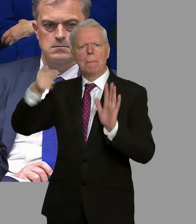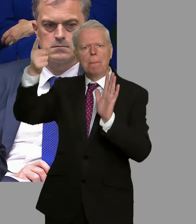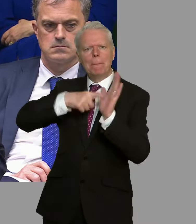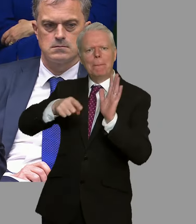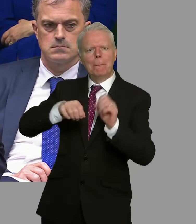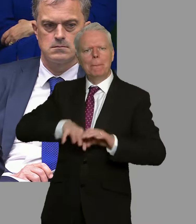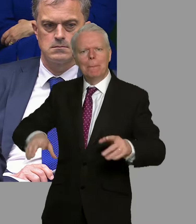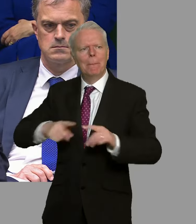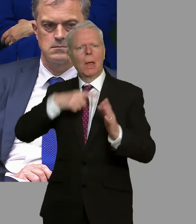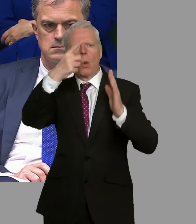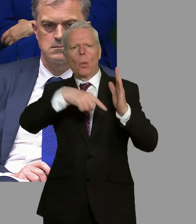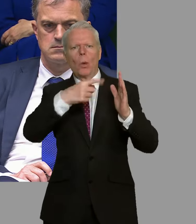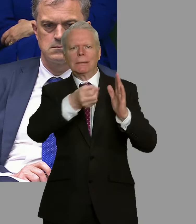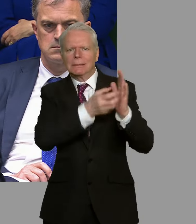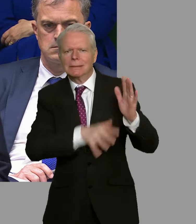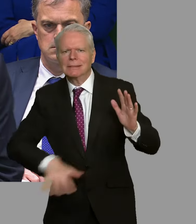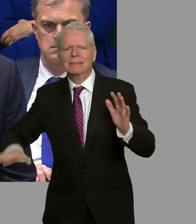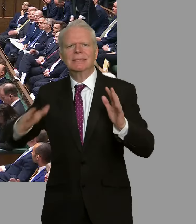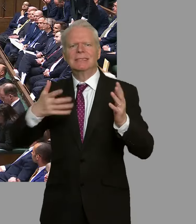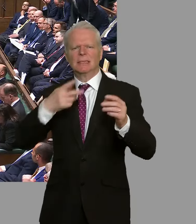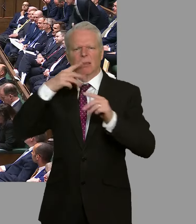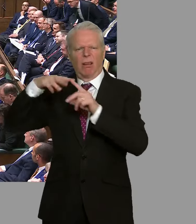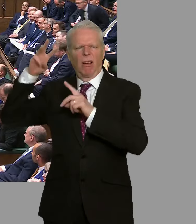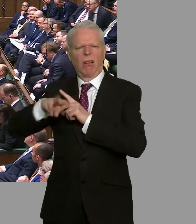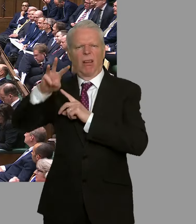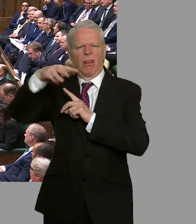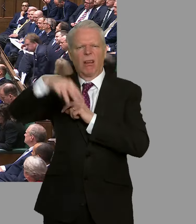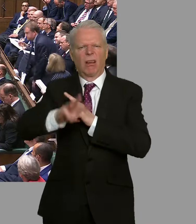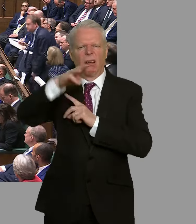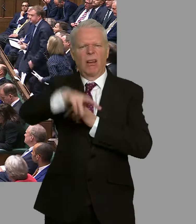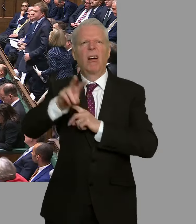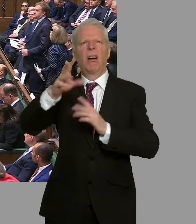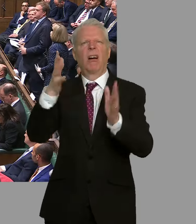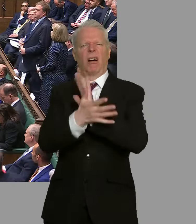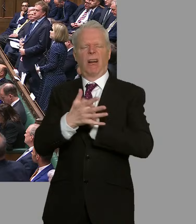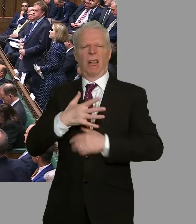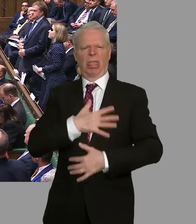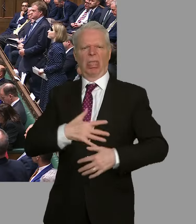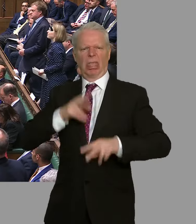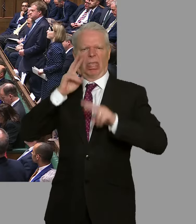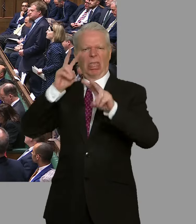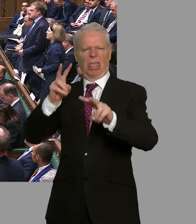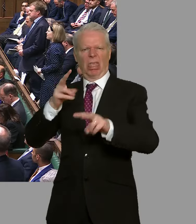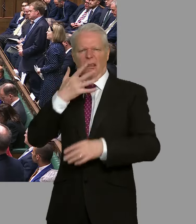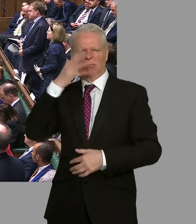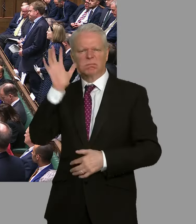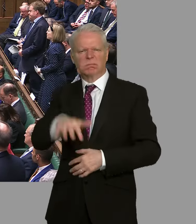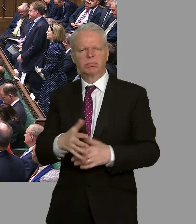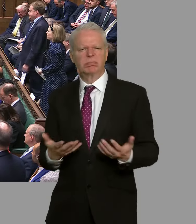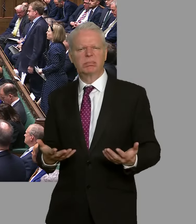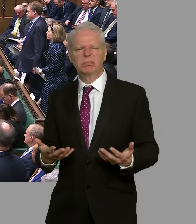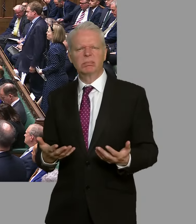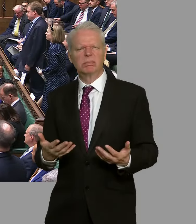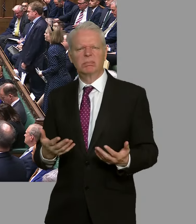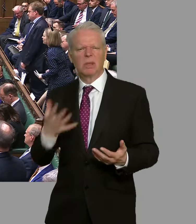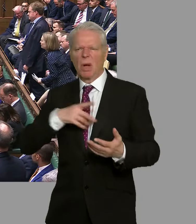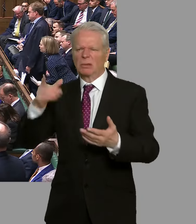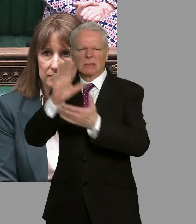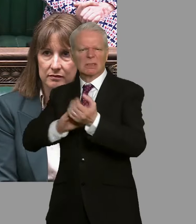Energy Secretary throwing taxpayers' money at this nonsense? Prime Minister. Mr. Speaker, only a few years